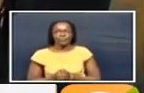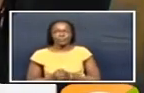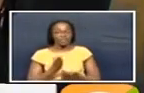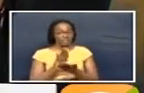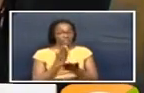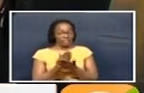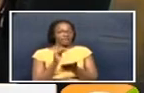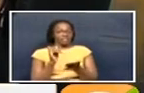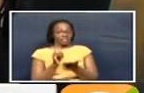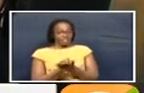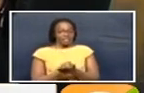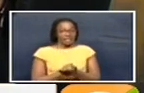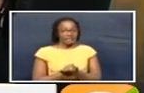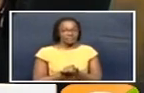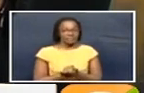extremely